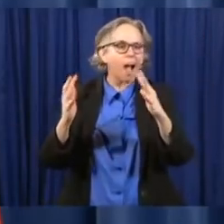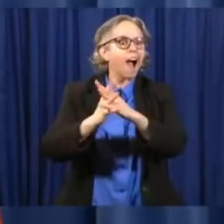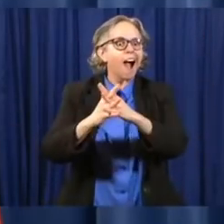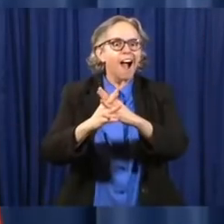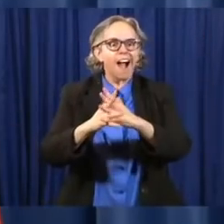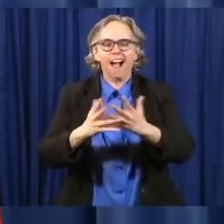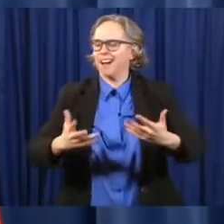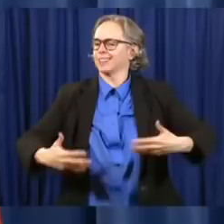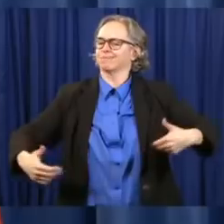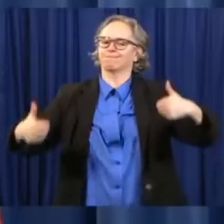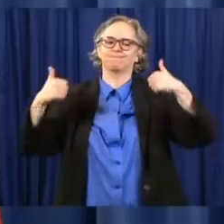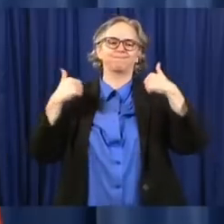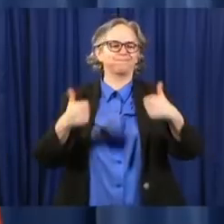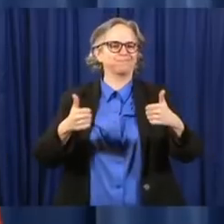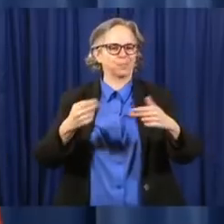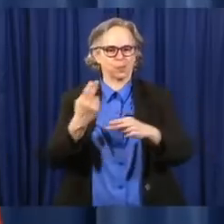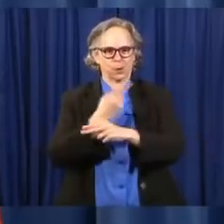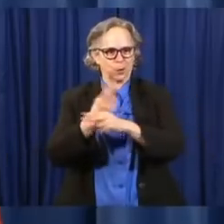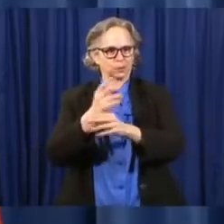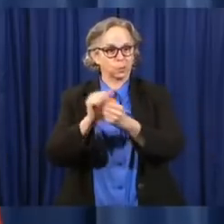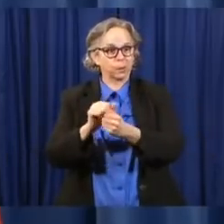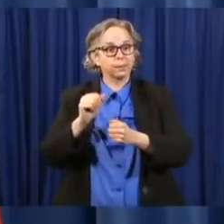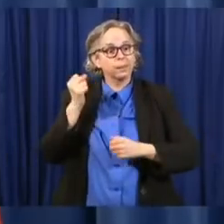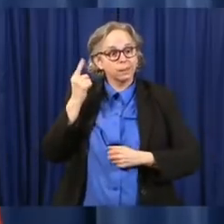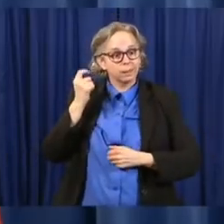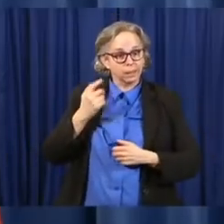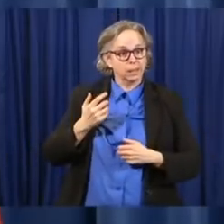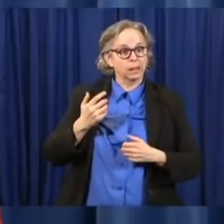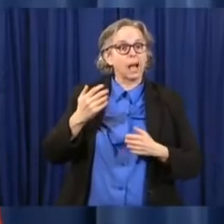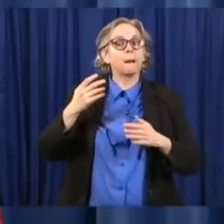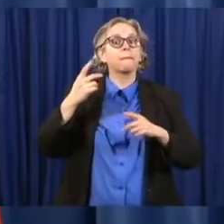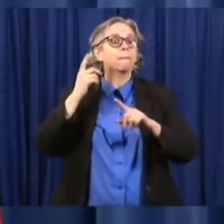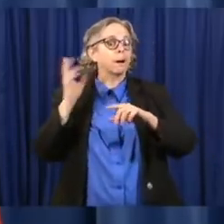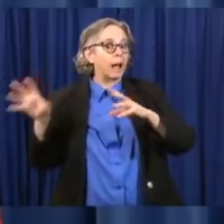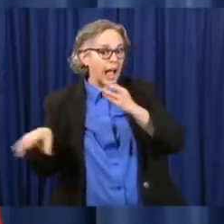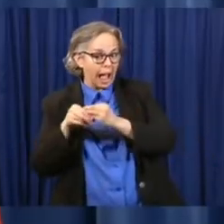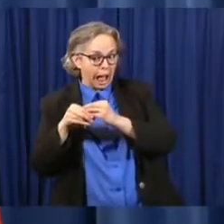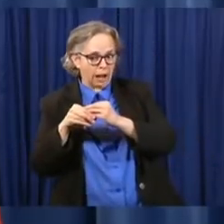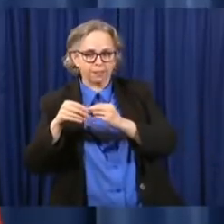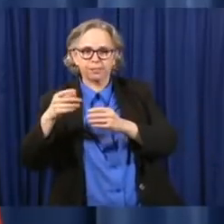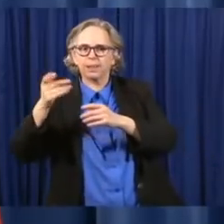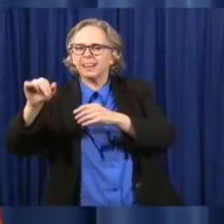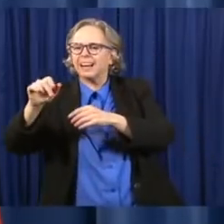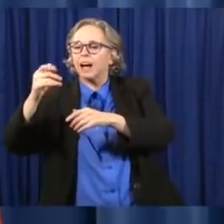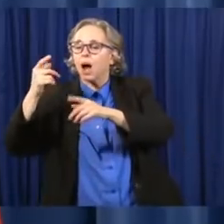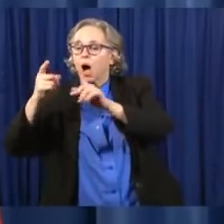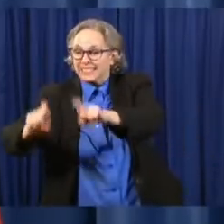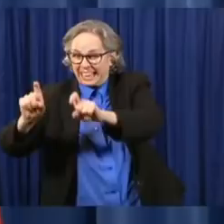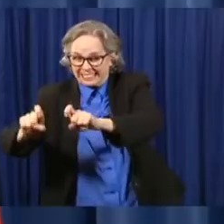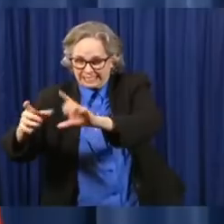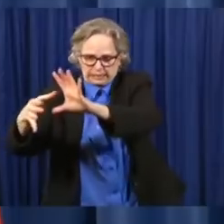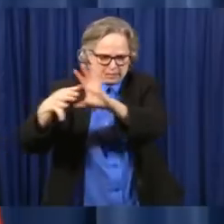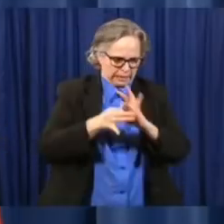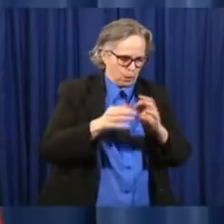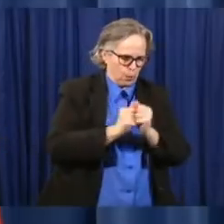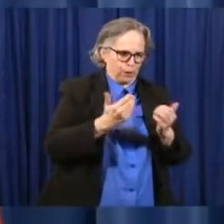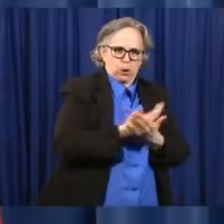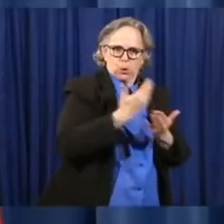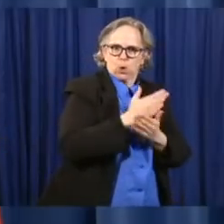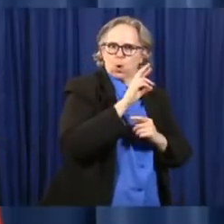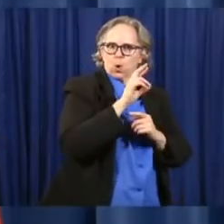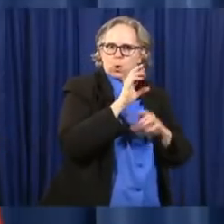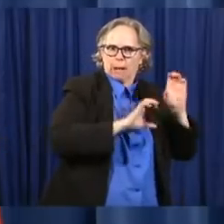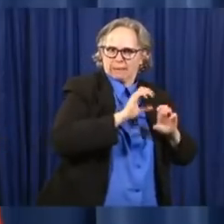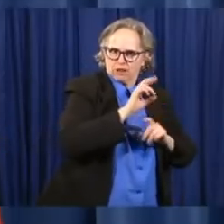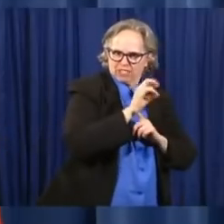reagent. This will significantly expand the capacity of these labs. It is not the only